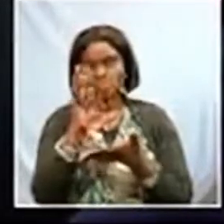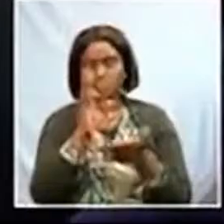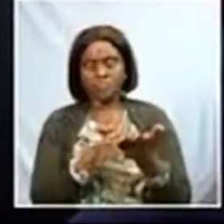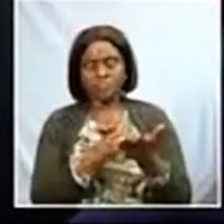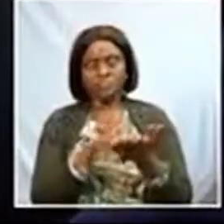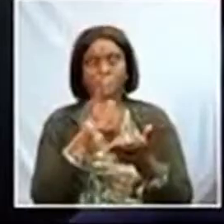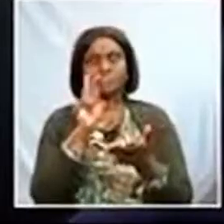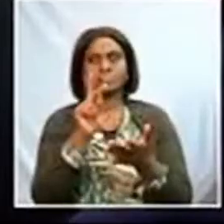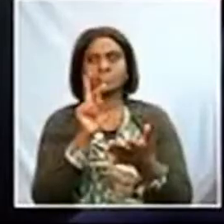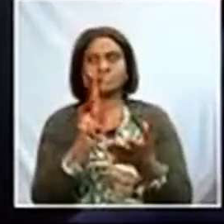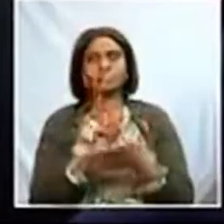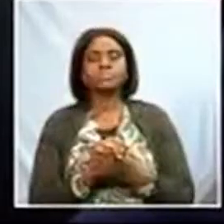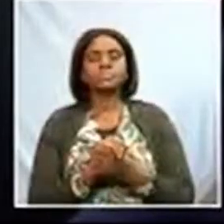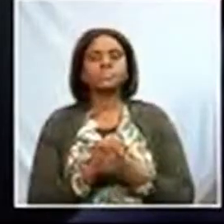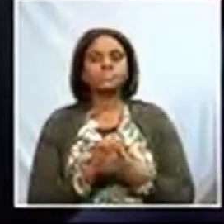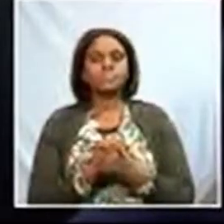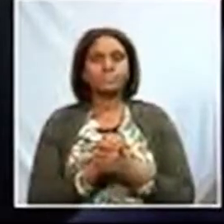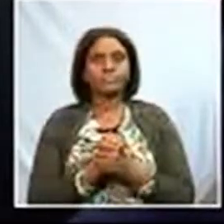144,000 kwacha.